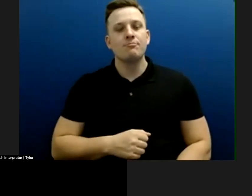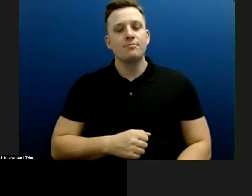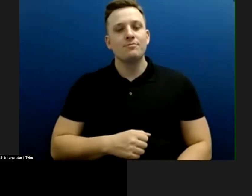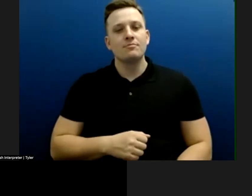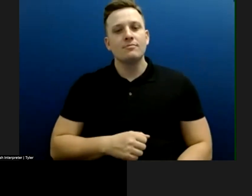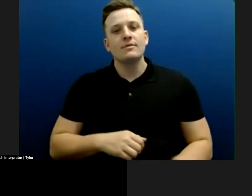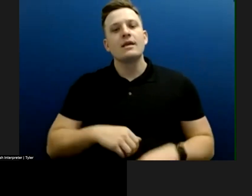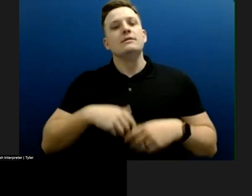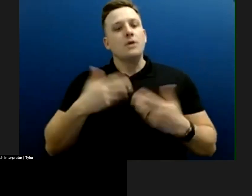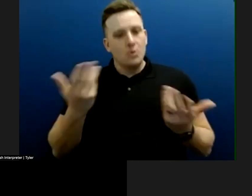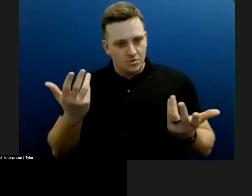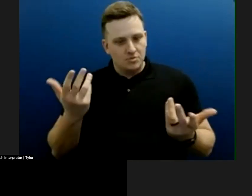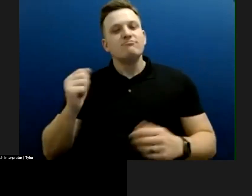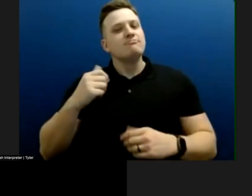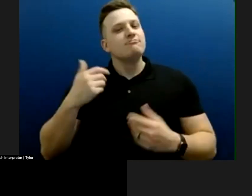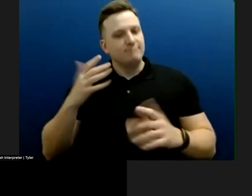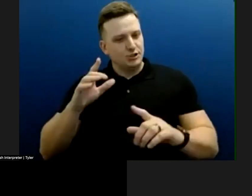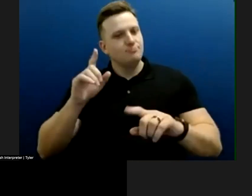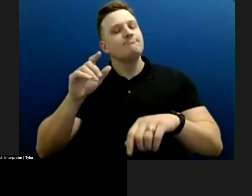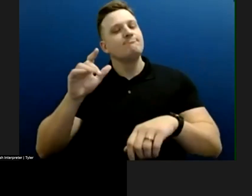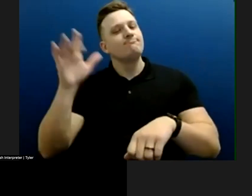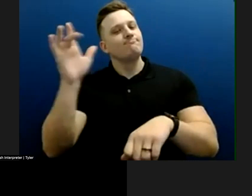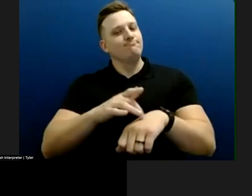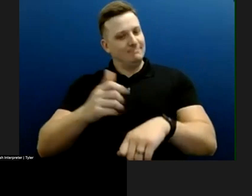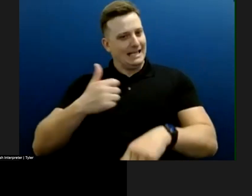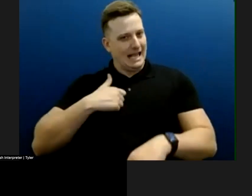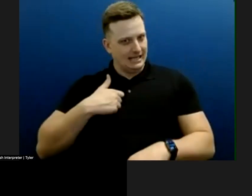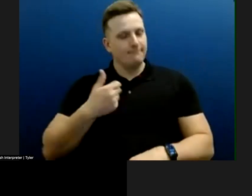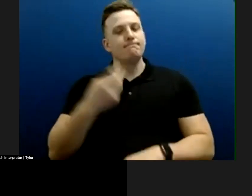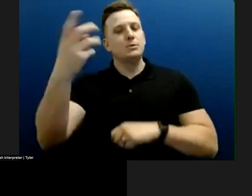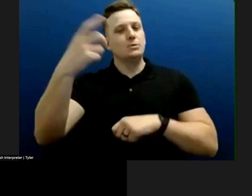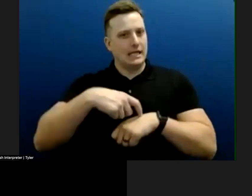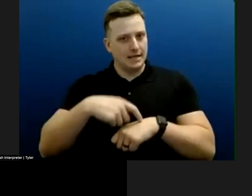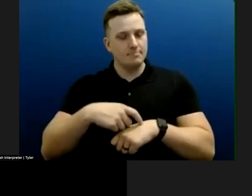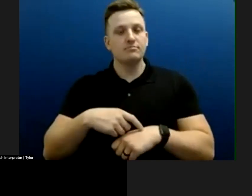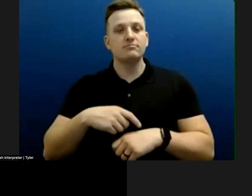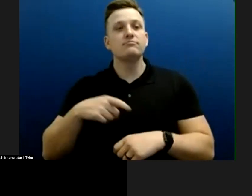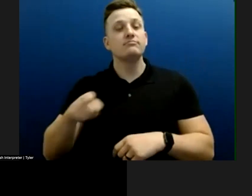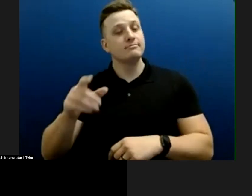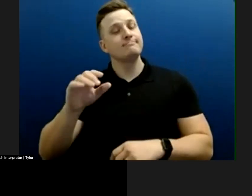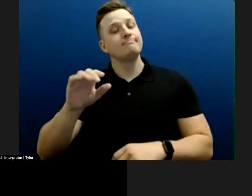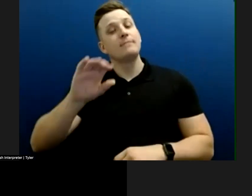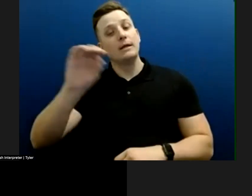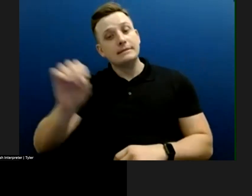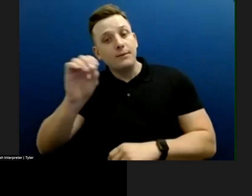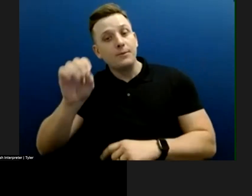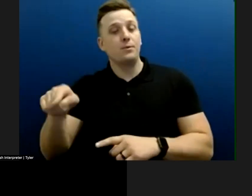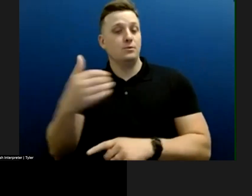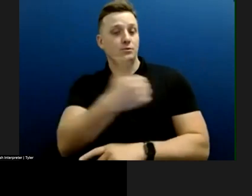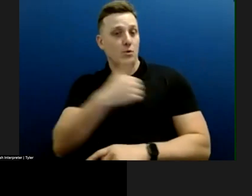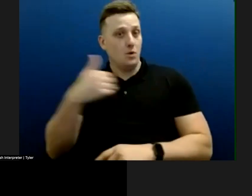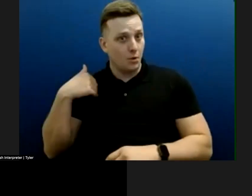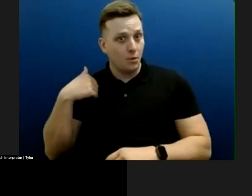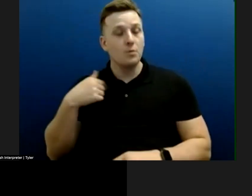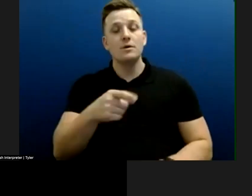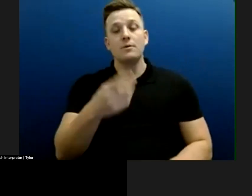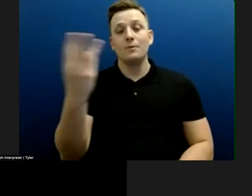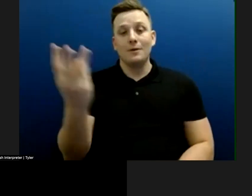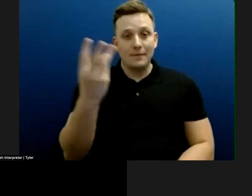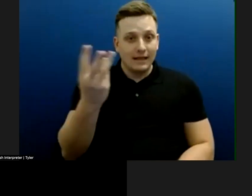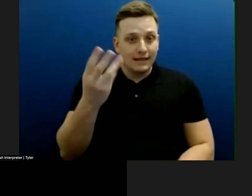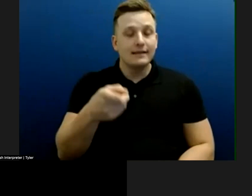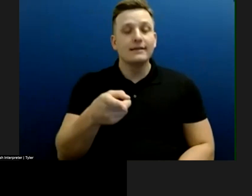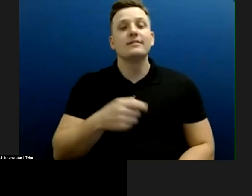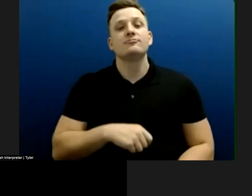to Canada a few times. I've been in Toronto and other parts of Ontario a few times. I've been in Winnipeg. I've been